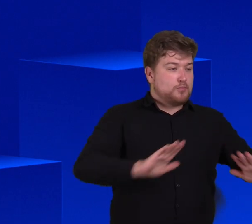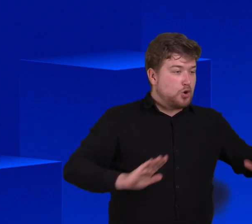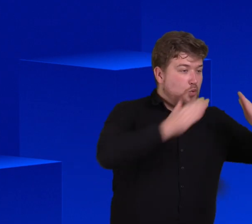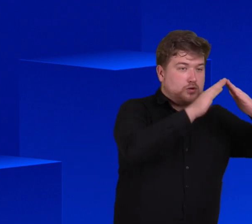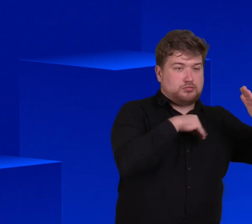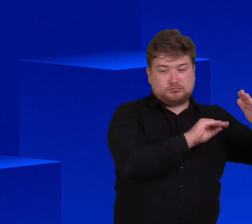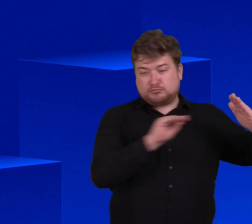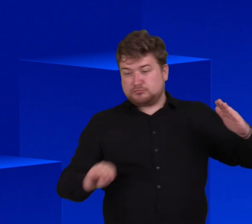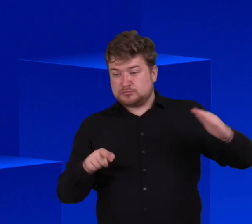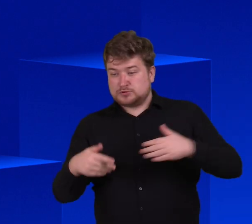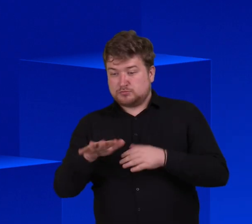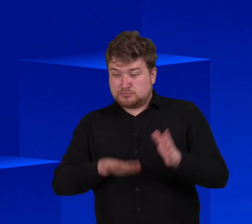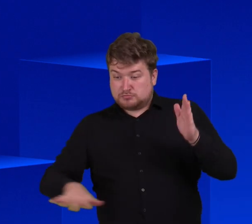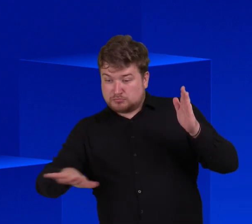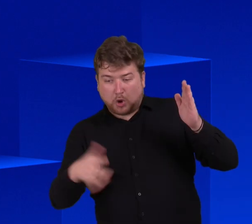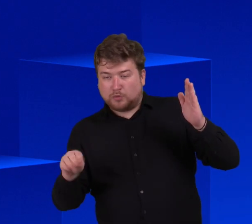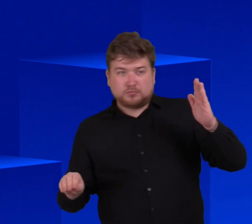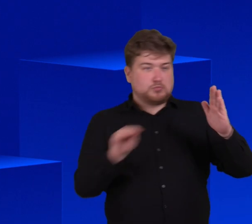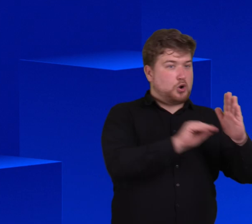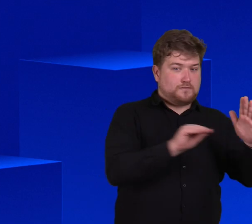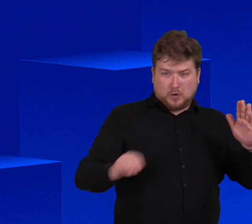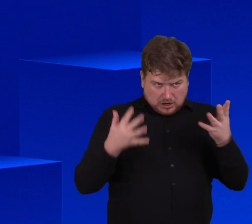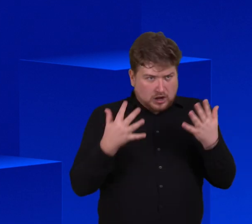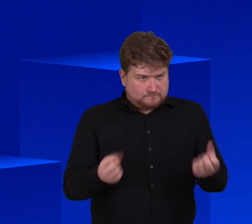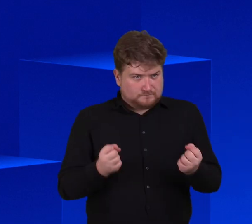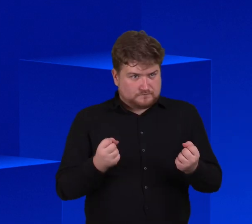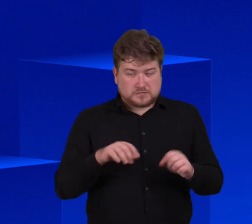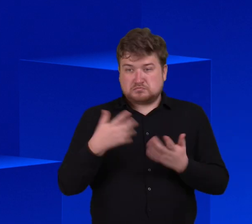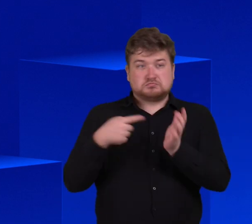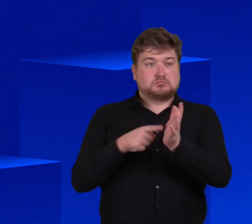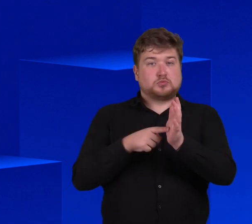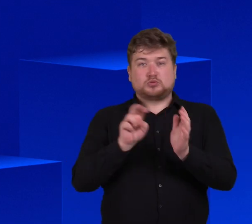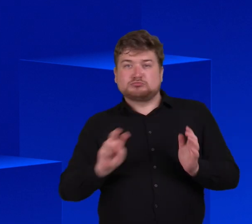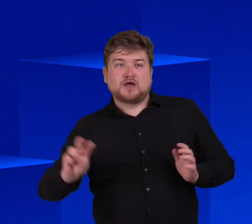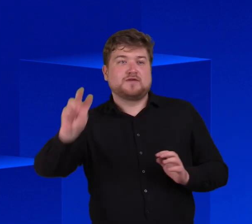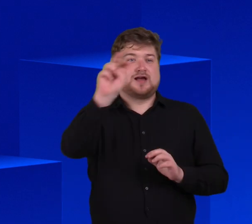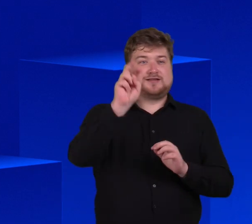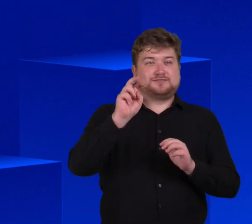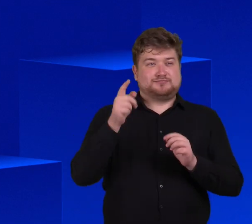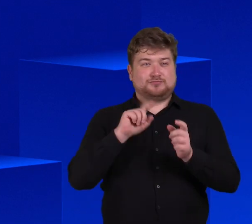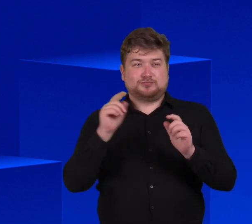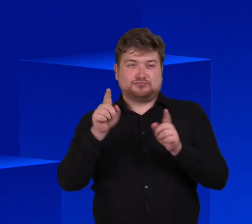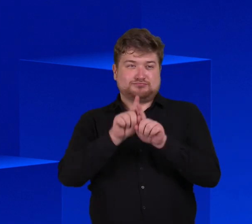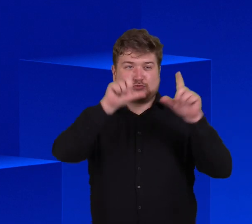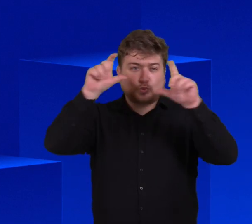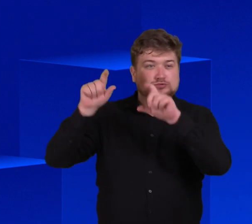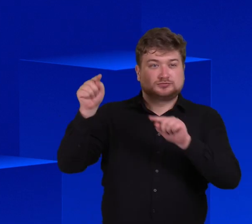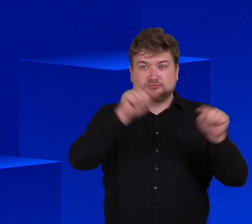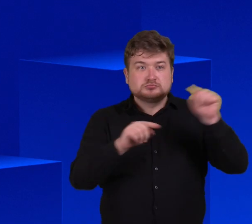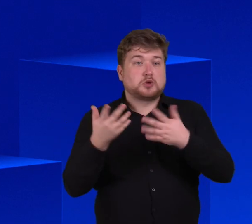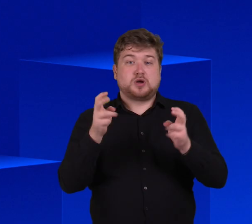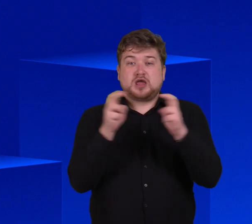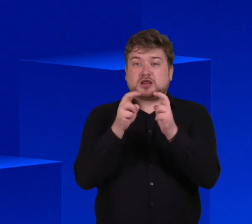hazard prevention, tourism, energy production, but there are no specific governance patterns for these